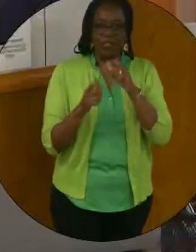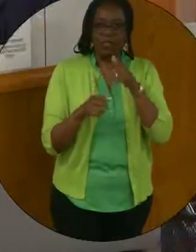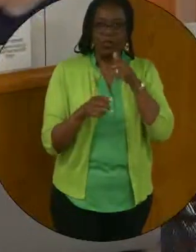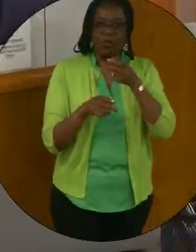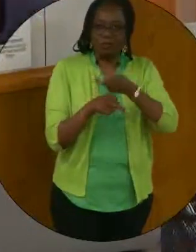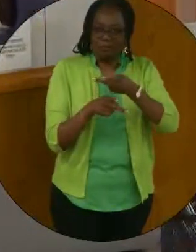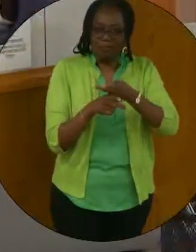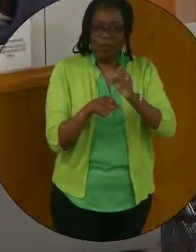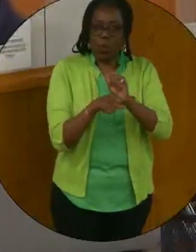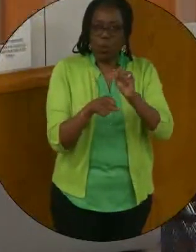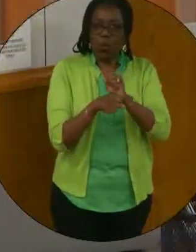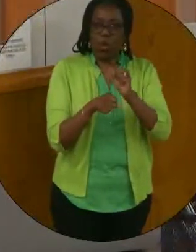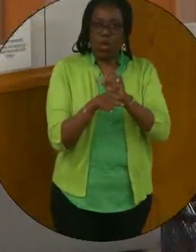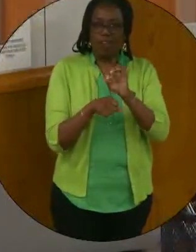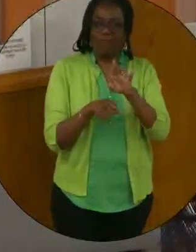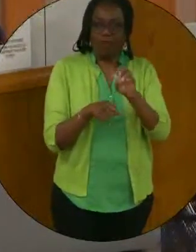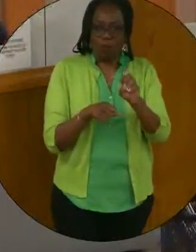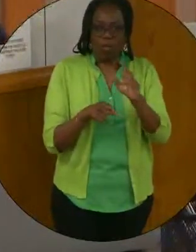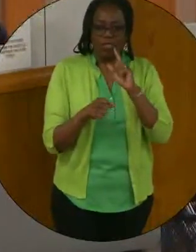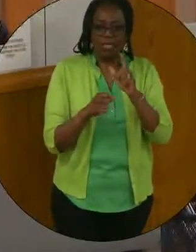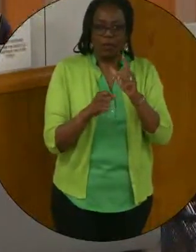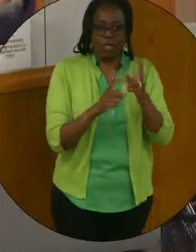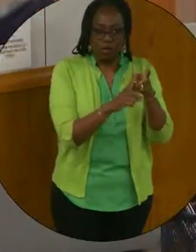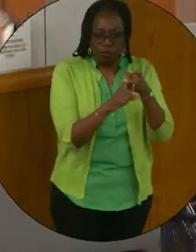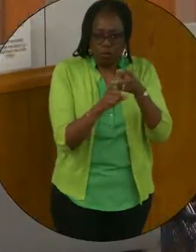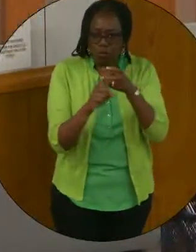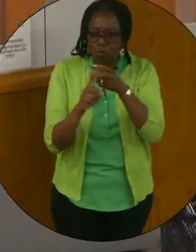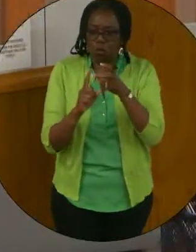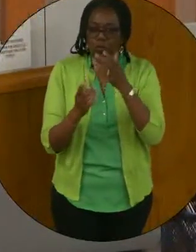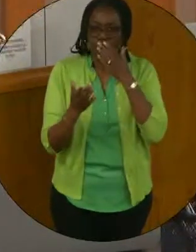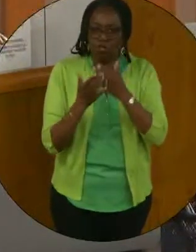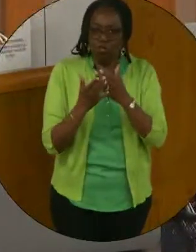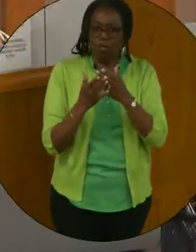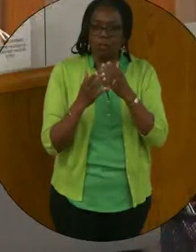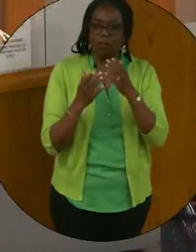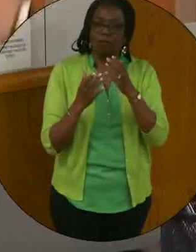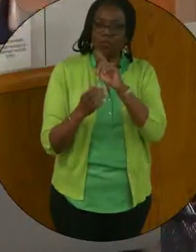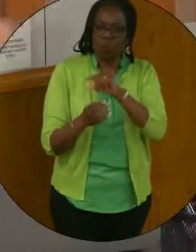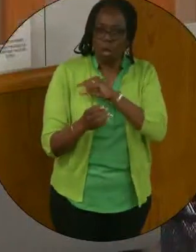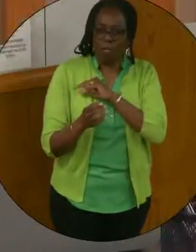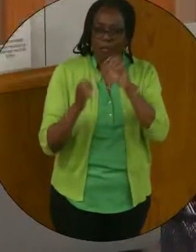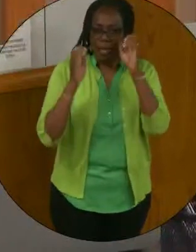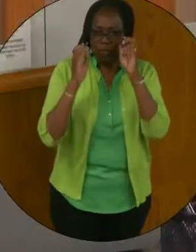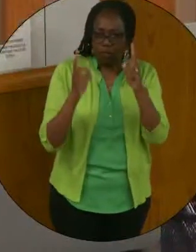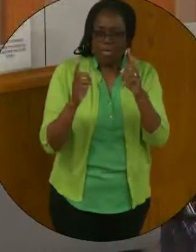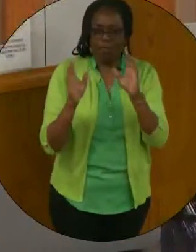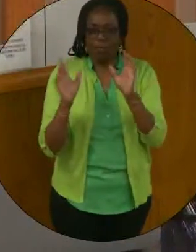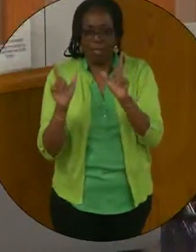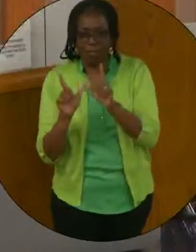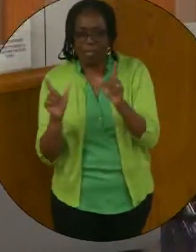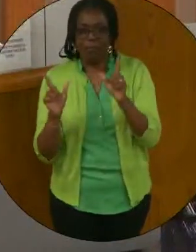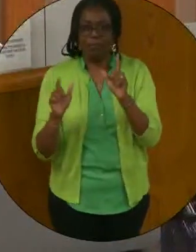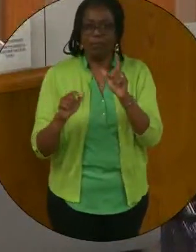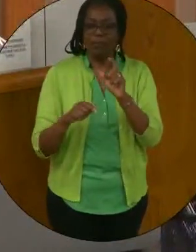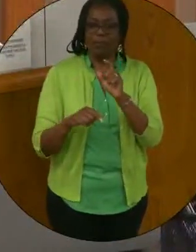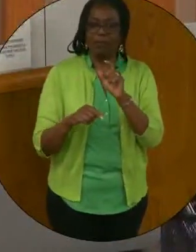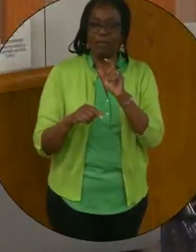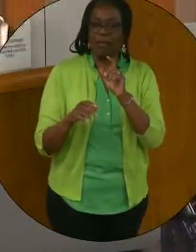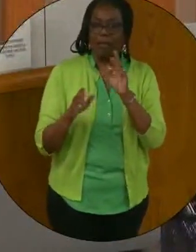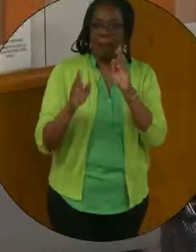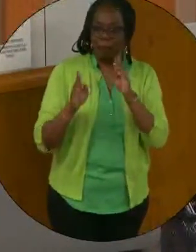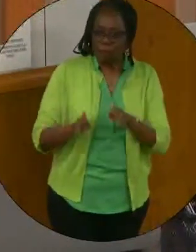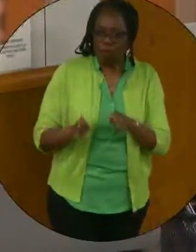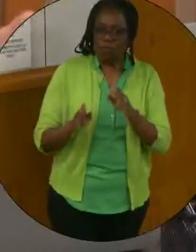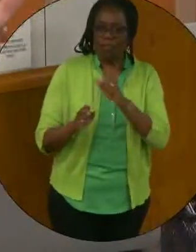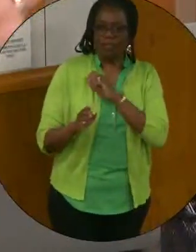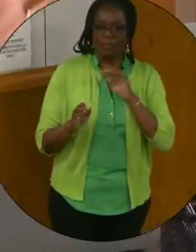workforce. We need to make sure that we recruit quality educators, that licensed personnel, staff at